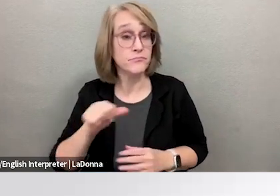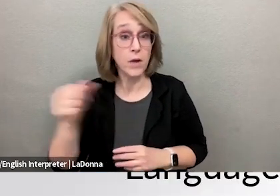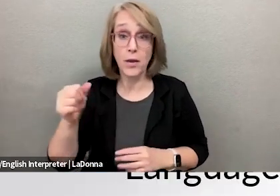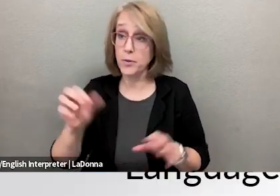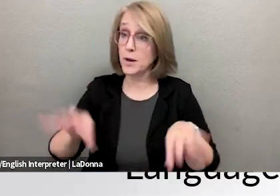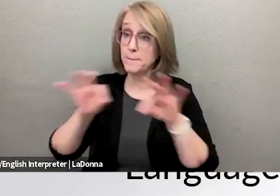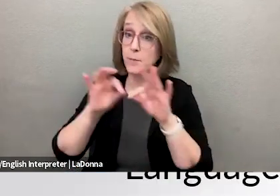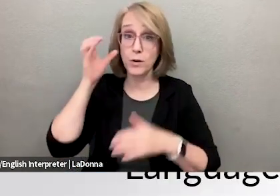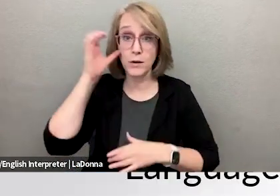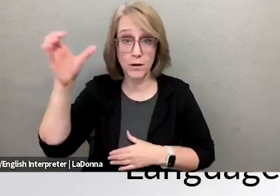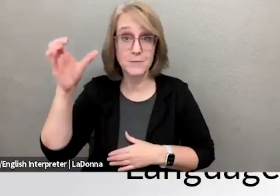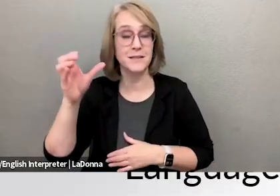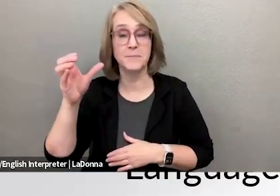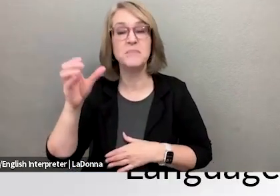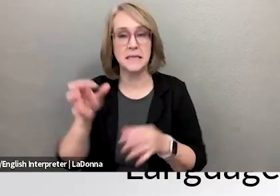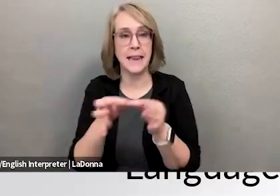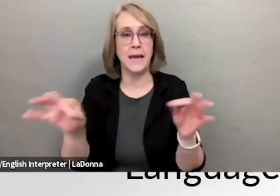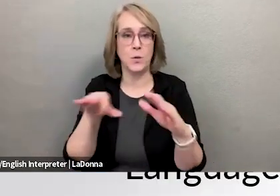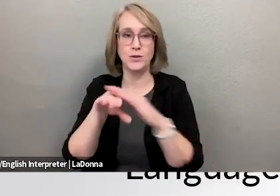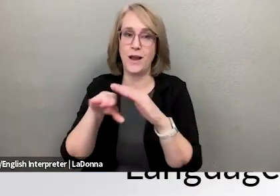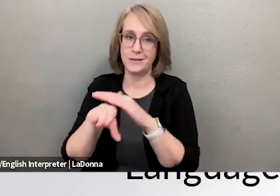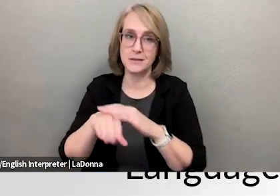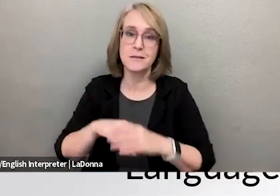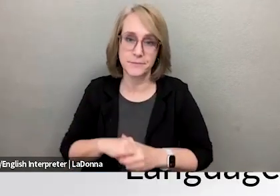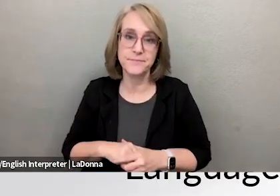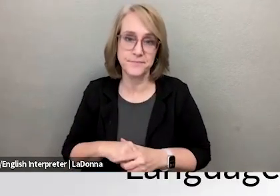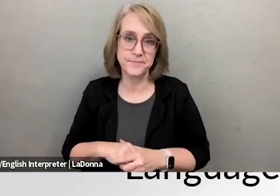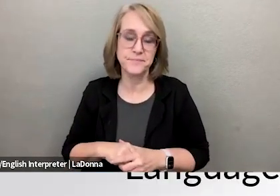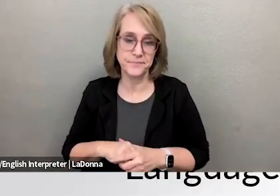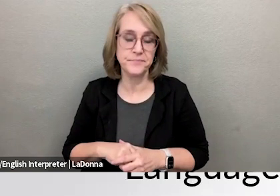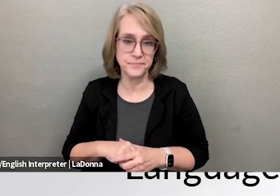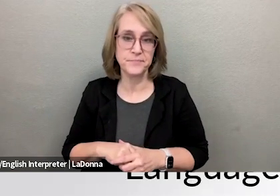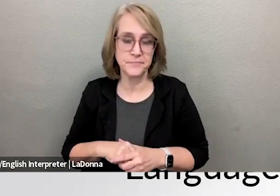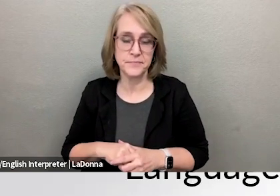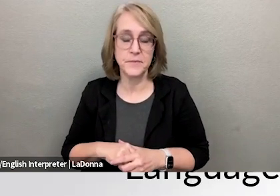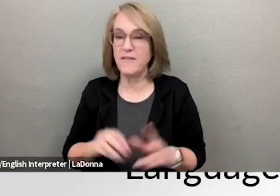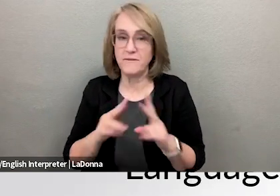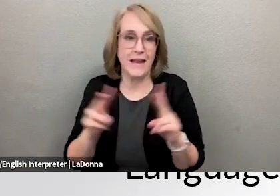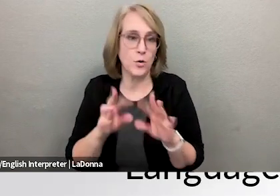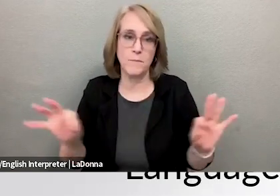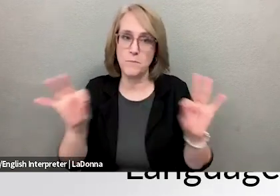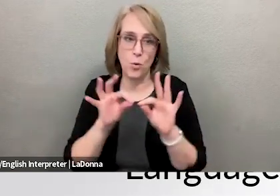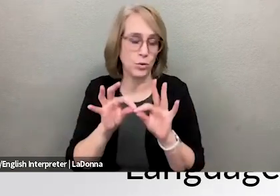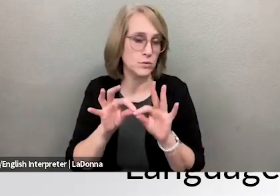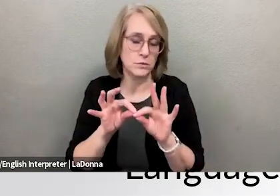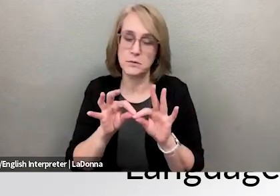been language access. And this is, it's very important to help